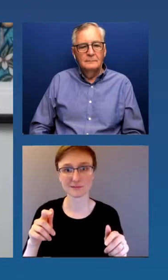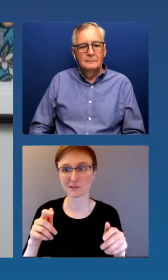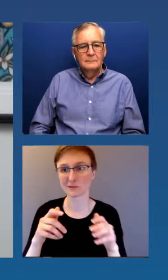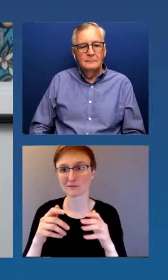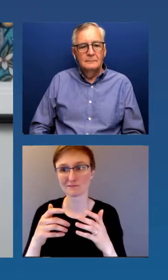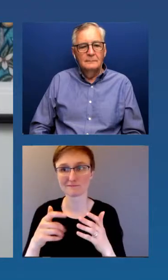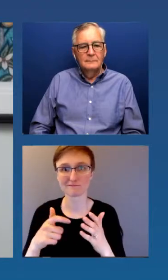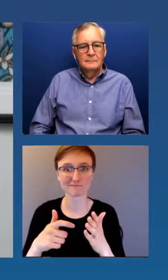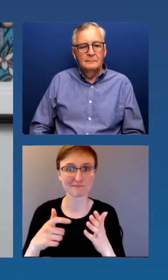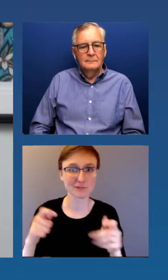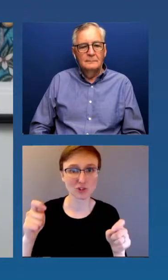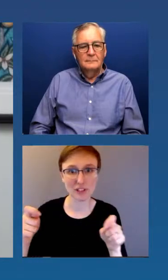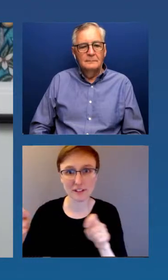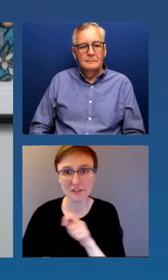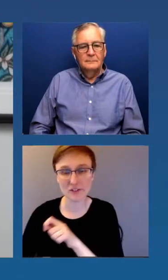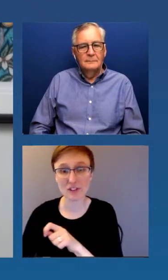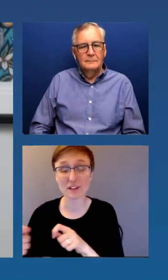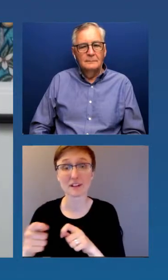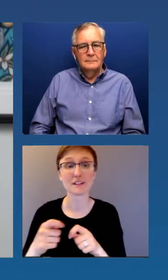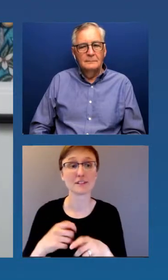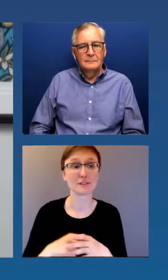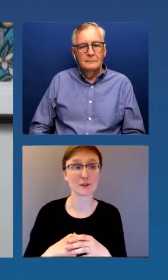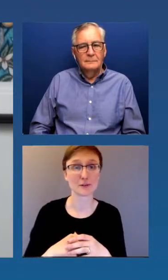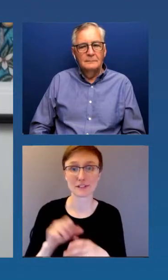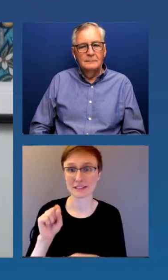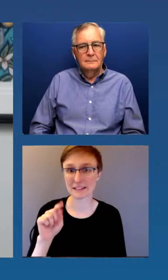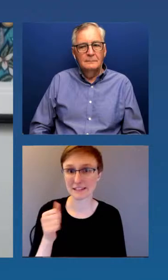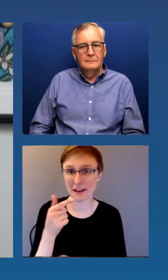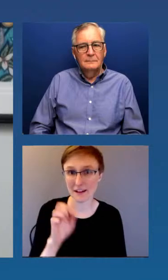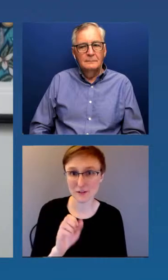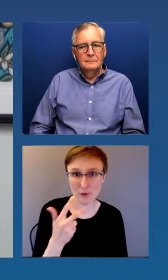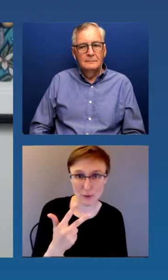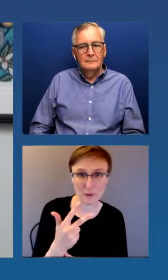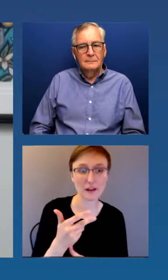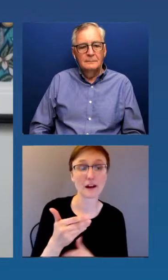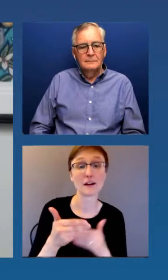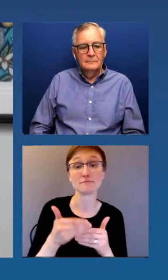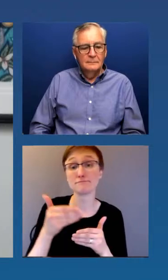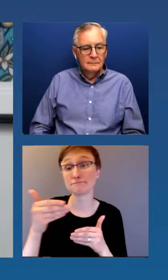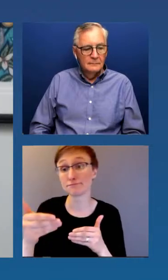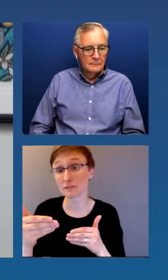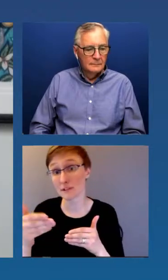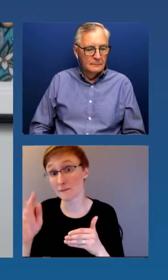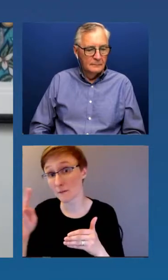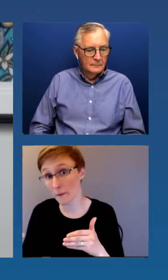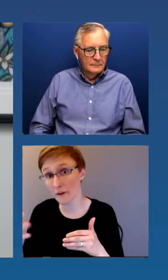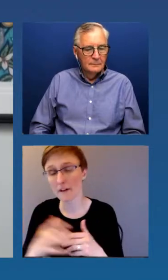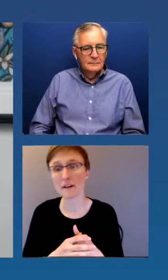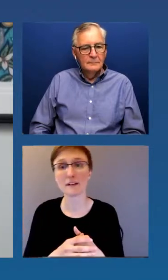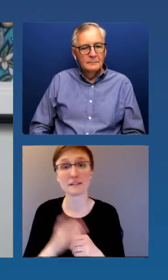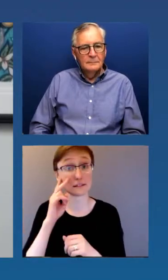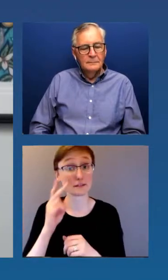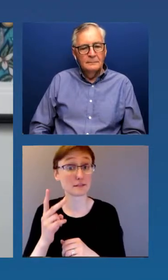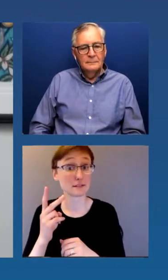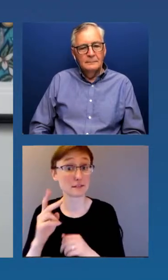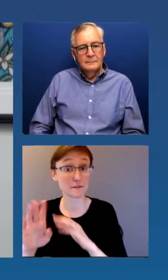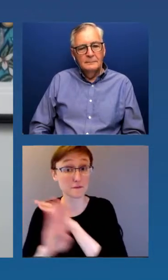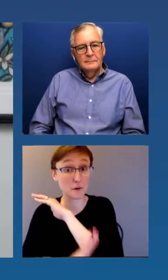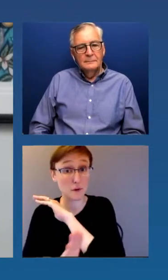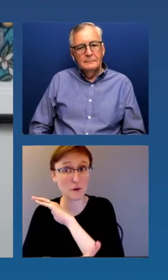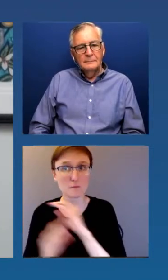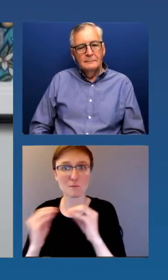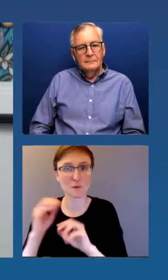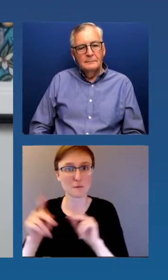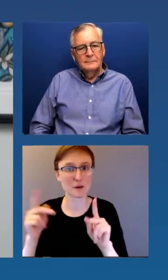back into more indoor environments in the fall. That again will put upward pressure on the rate of COVID in our community, and we want people to be